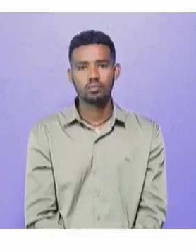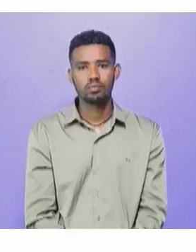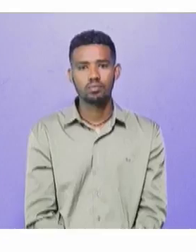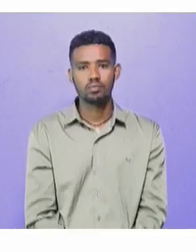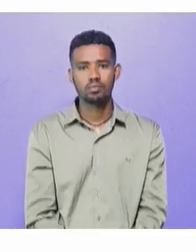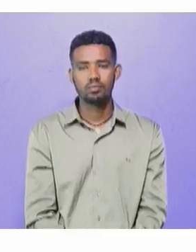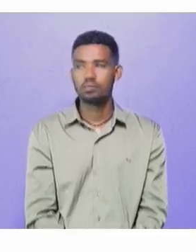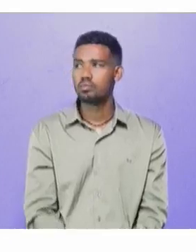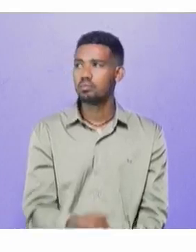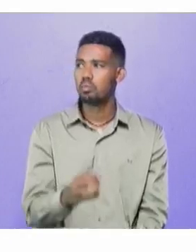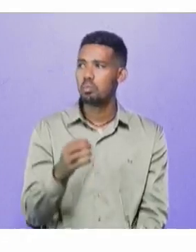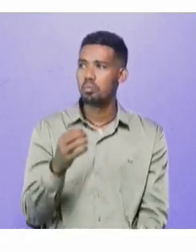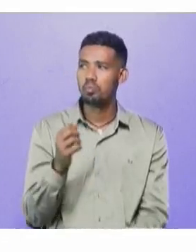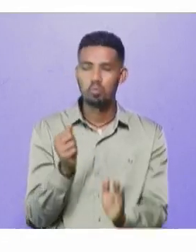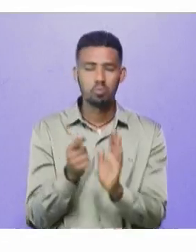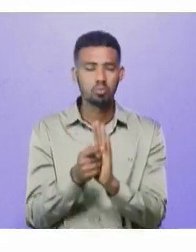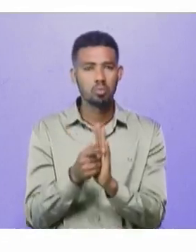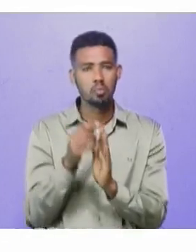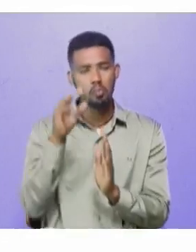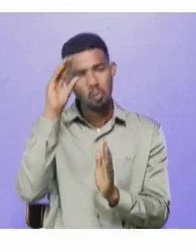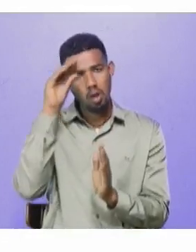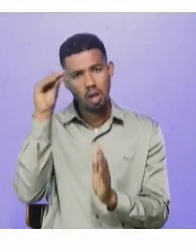Man,